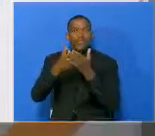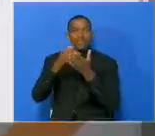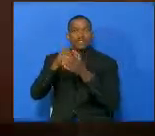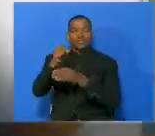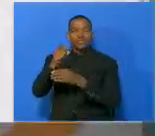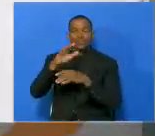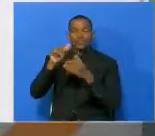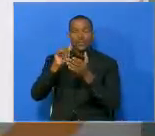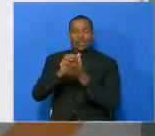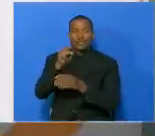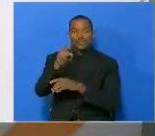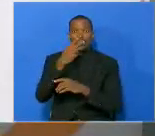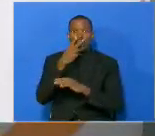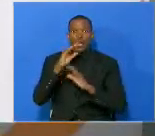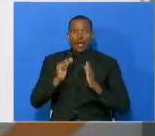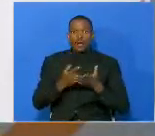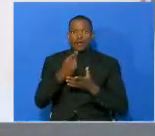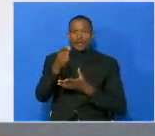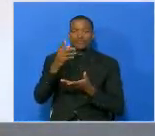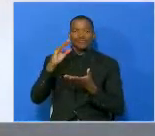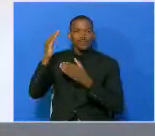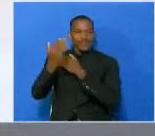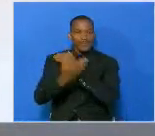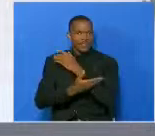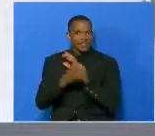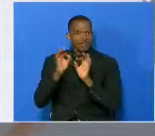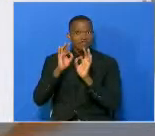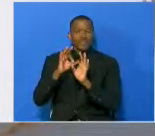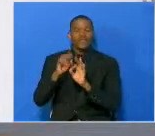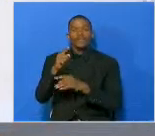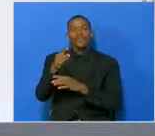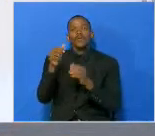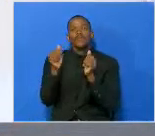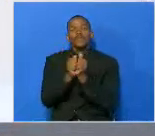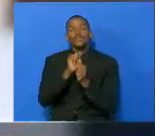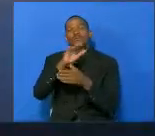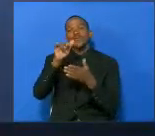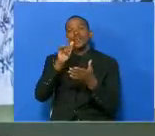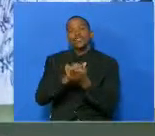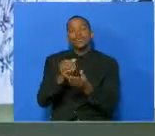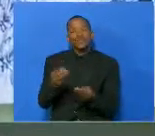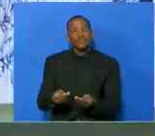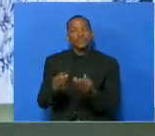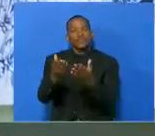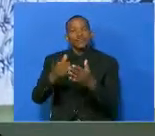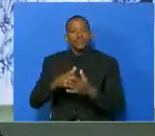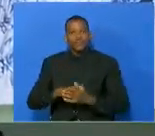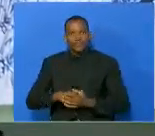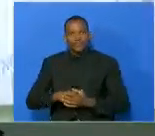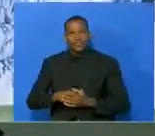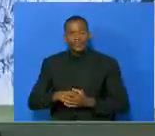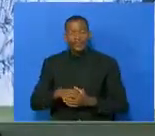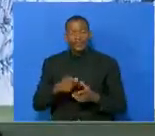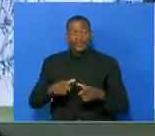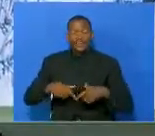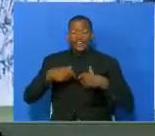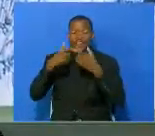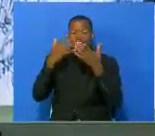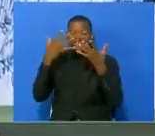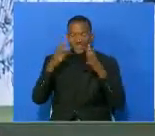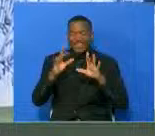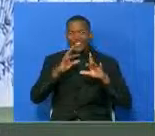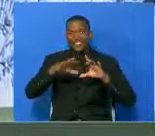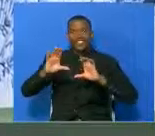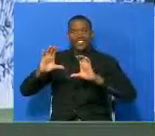ba amogela dimpho tse ka diata tseopedi ka jaana di ta dira pharologanyo mo go ba ba di abelwang. Ke tsela gore le setse le abetse dikhansele tse